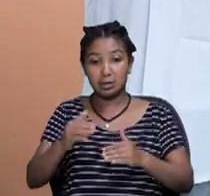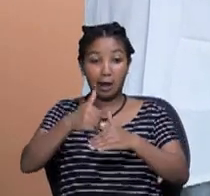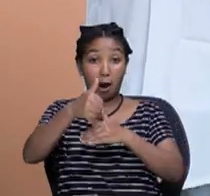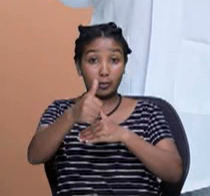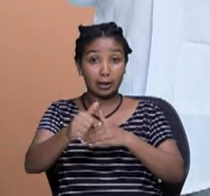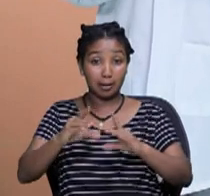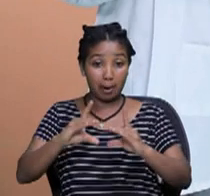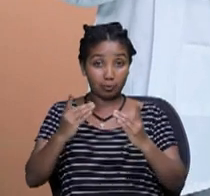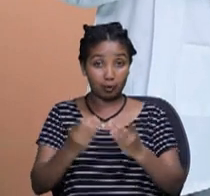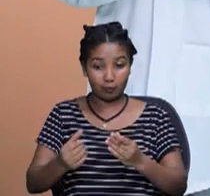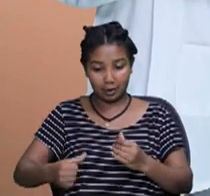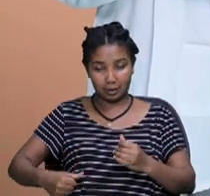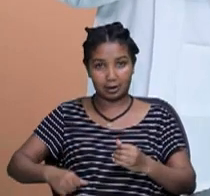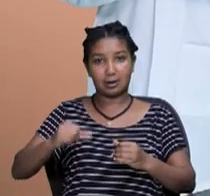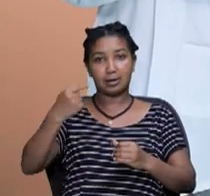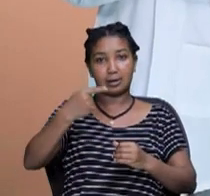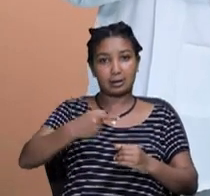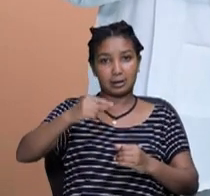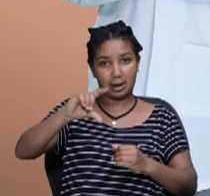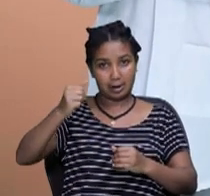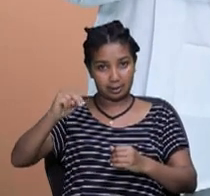outer part of adrenal gland.